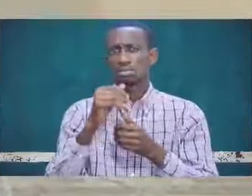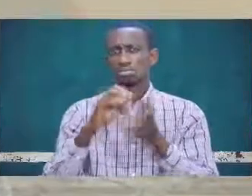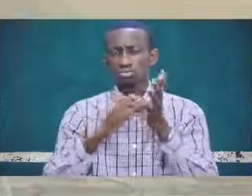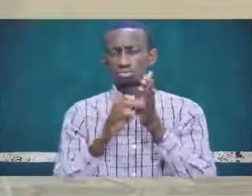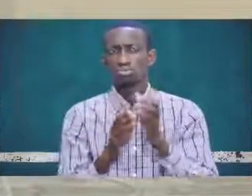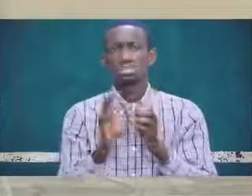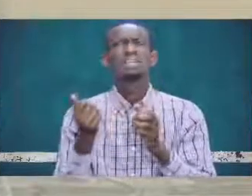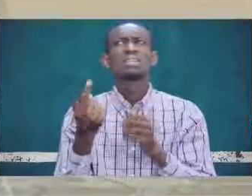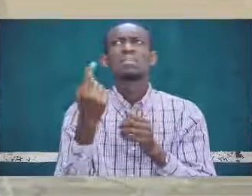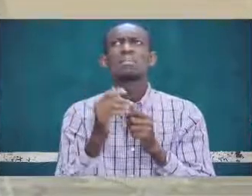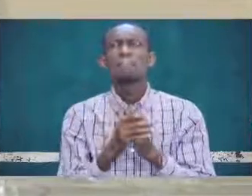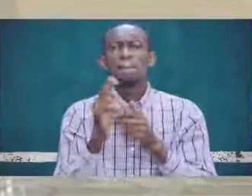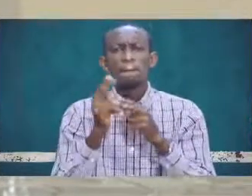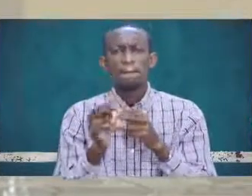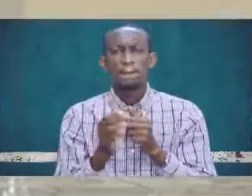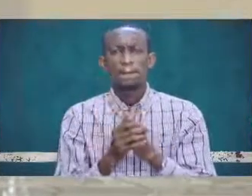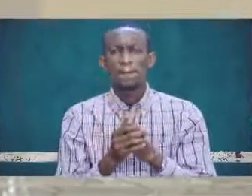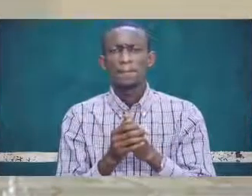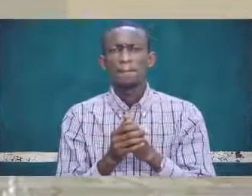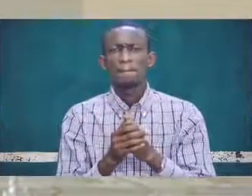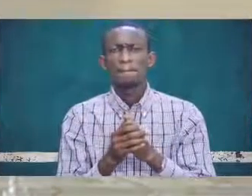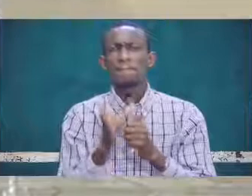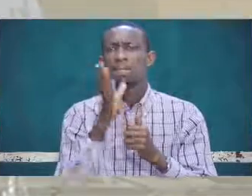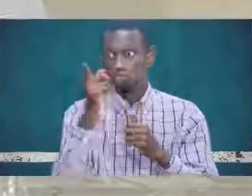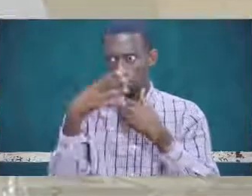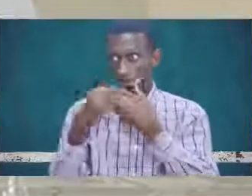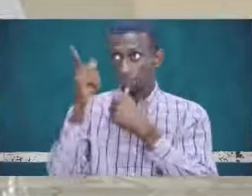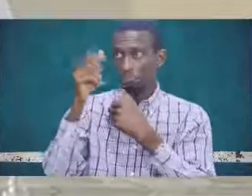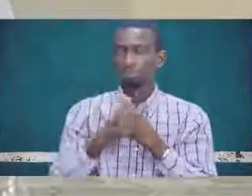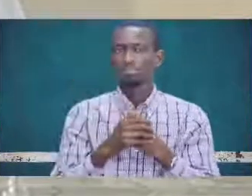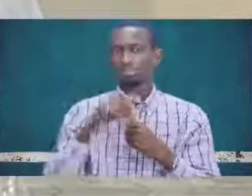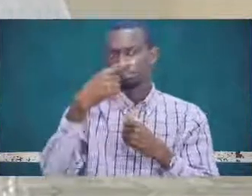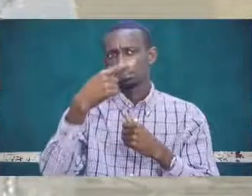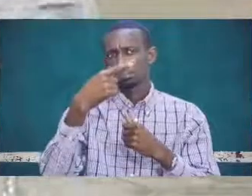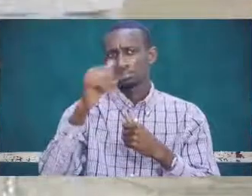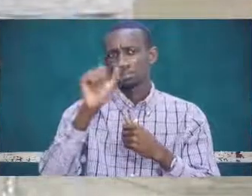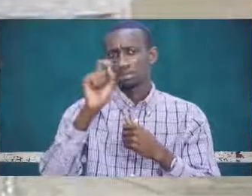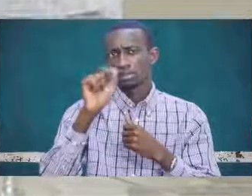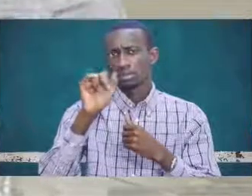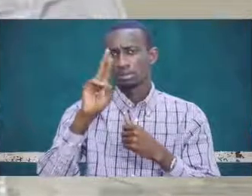say, let me take a note of that. Gastric juice